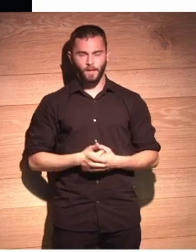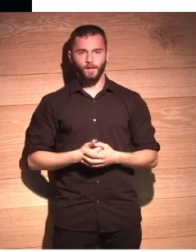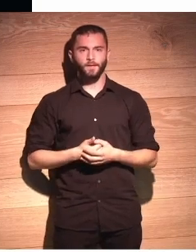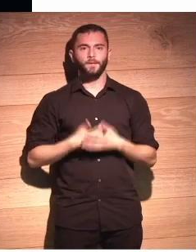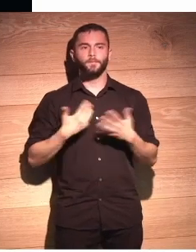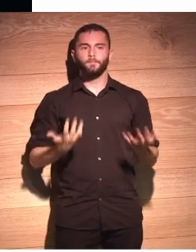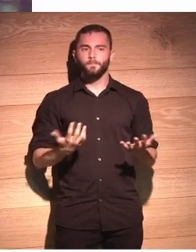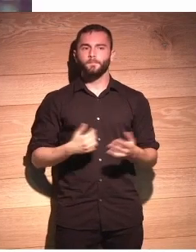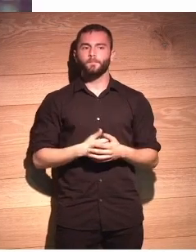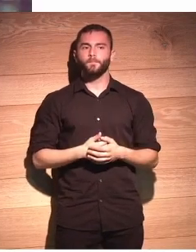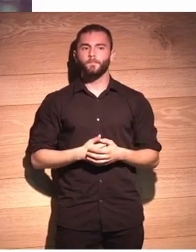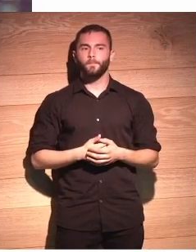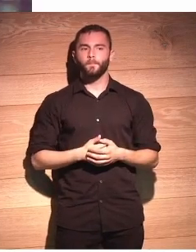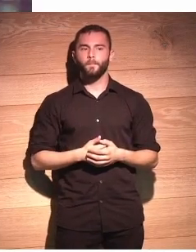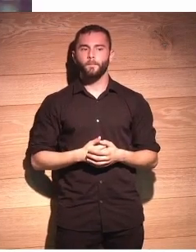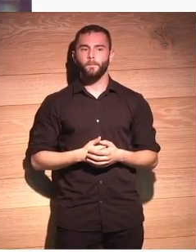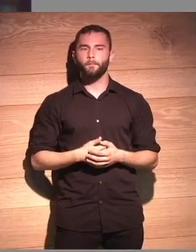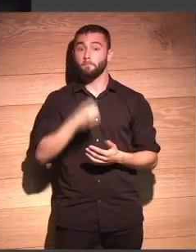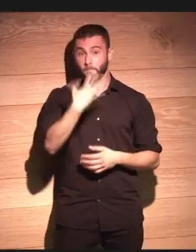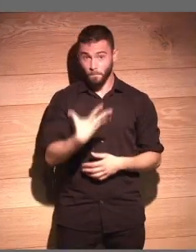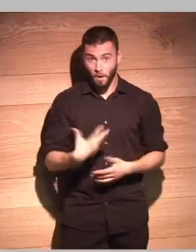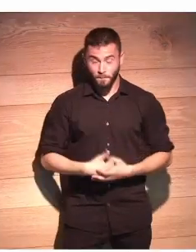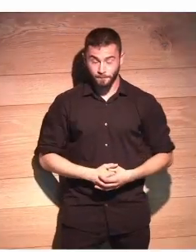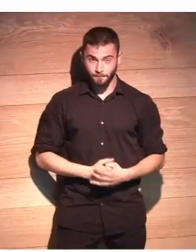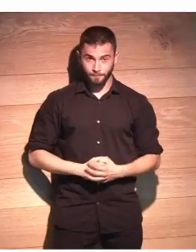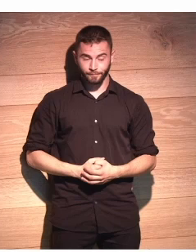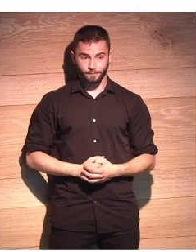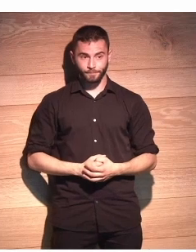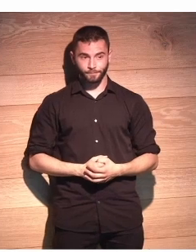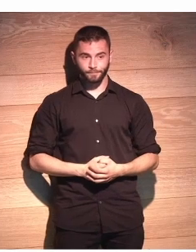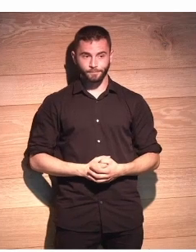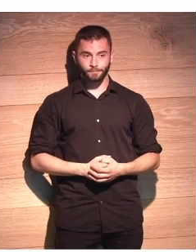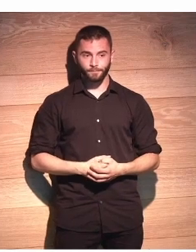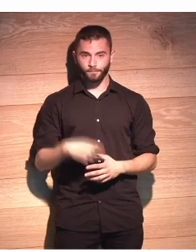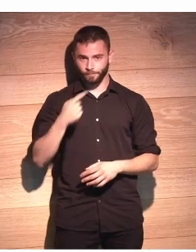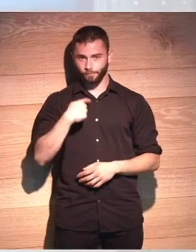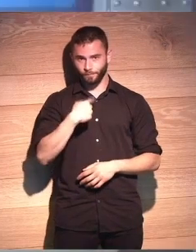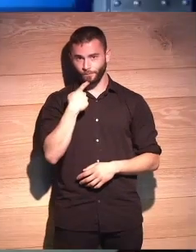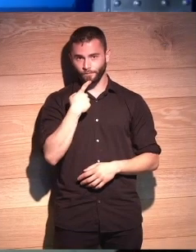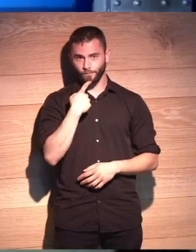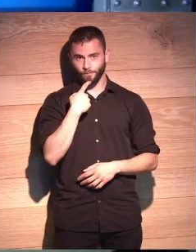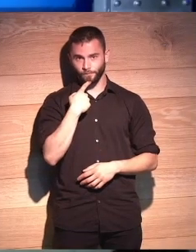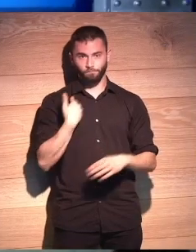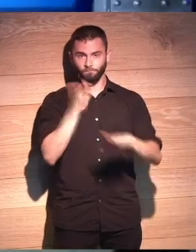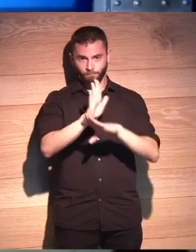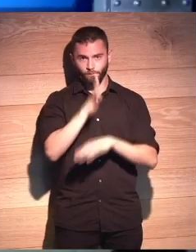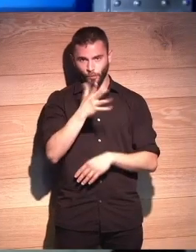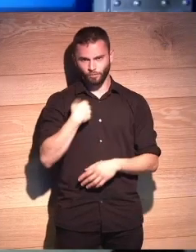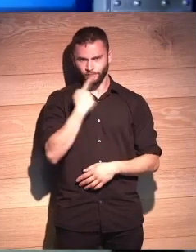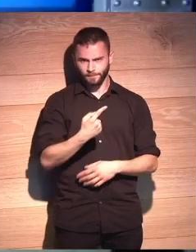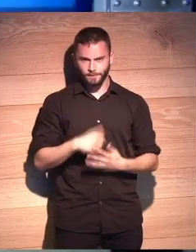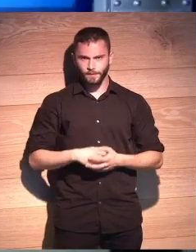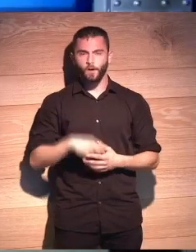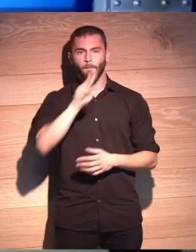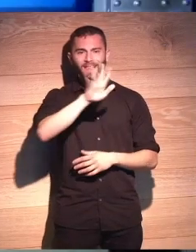countermeasure. They cannot... Bueno, os lo digo porque lo traigo aquí. Hay más